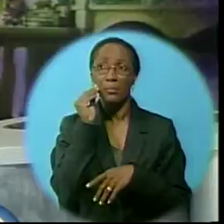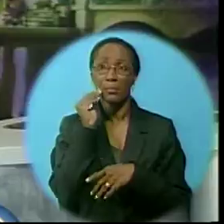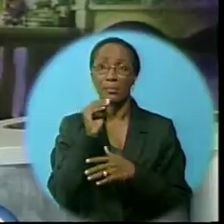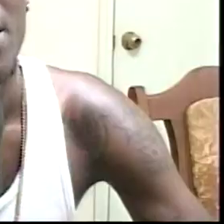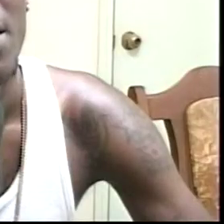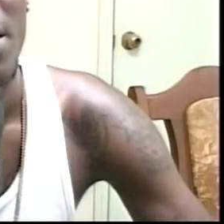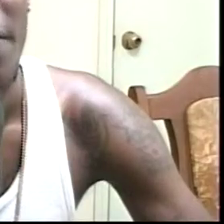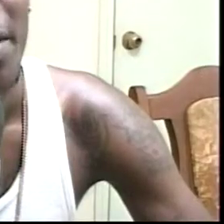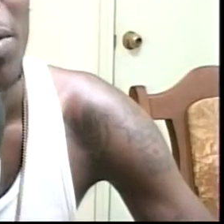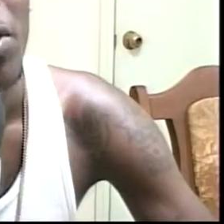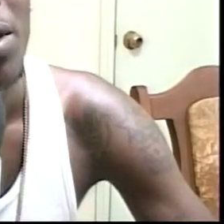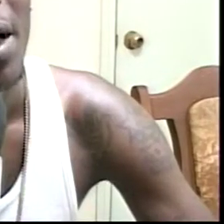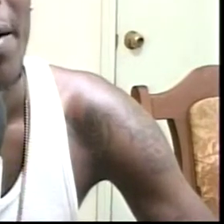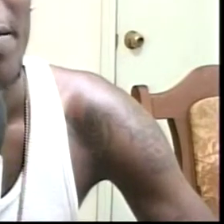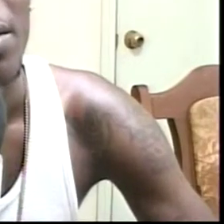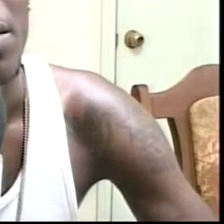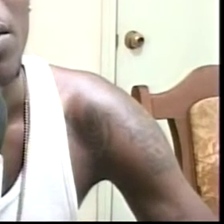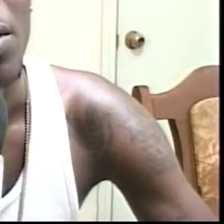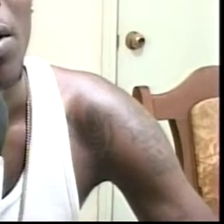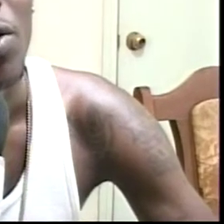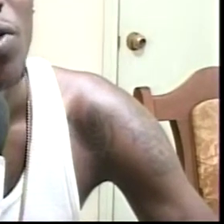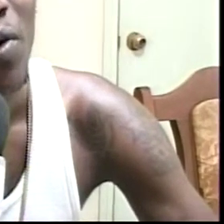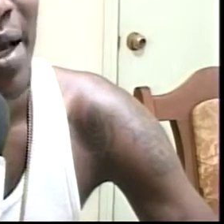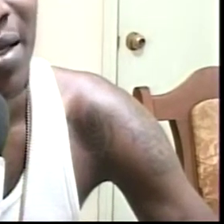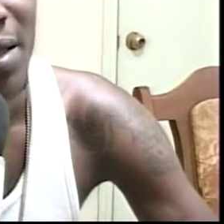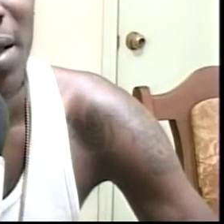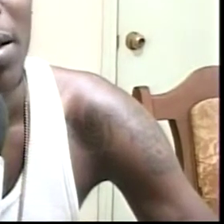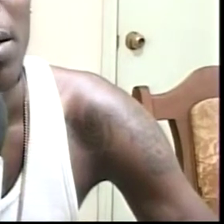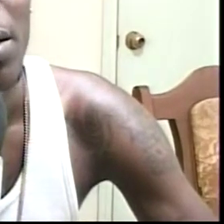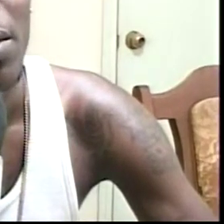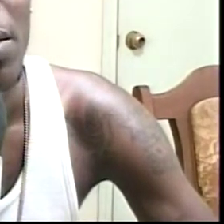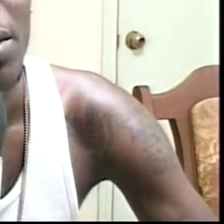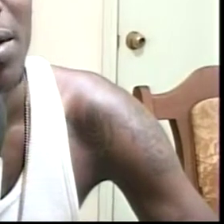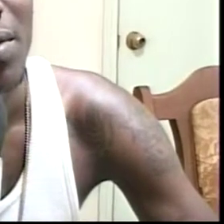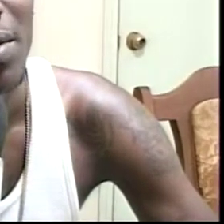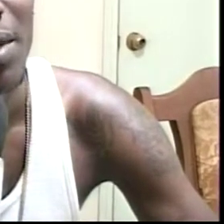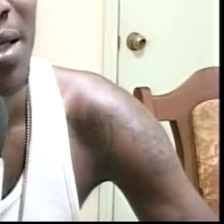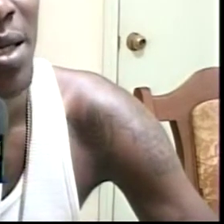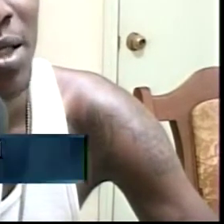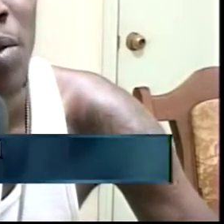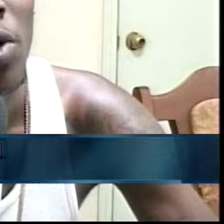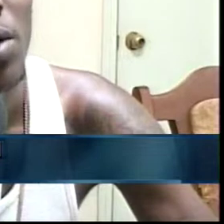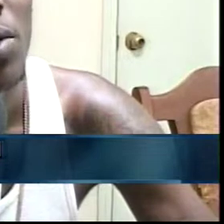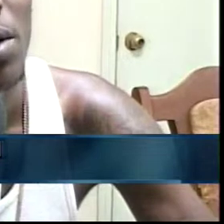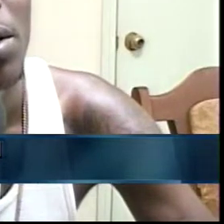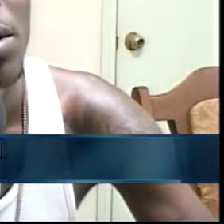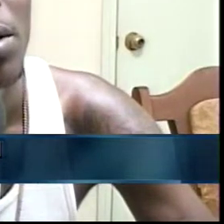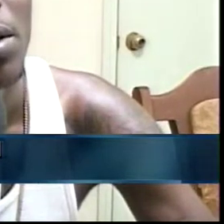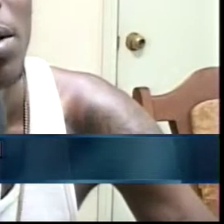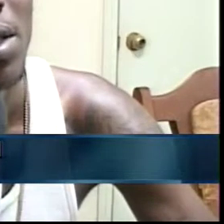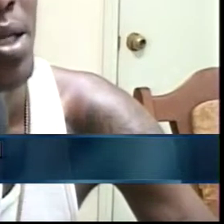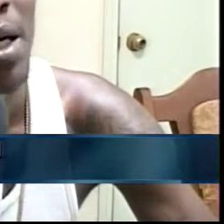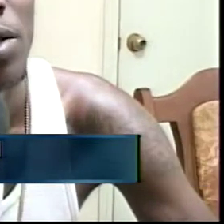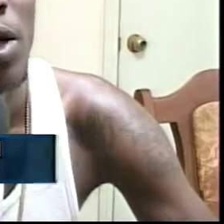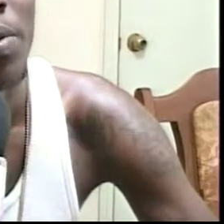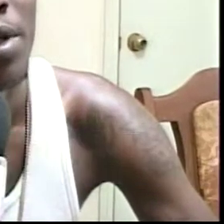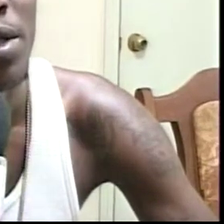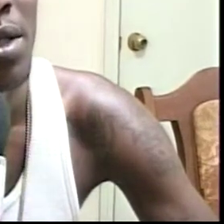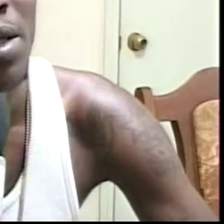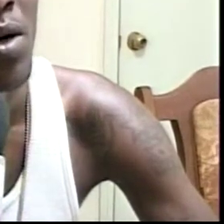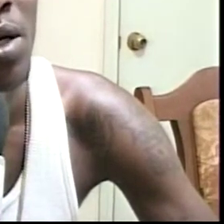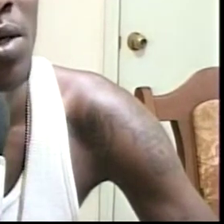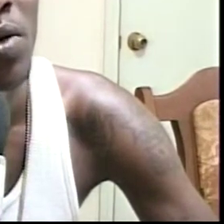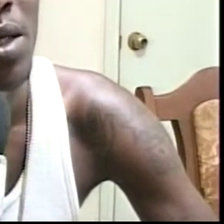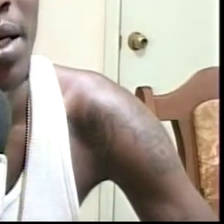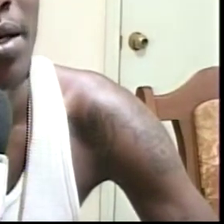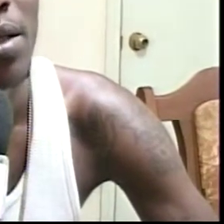the public, please, if anybody ever or know anything, just by some boy, he ain't that sort of person,